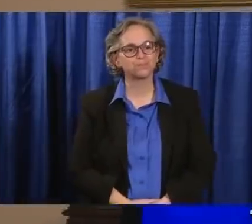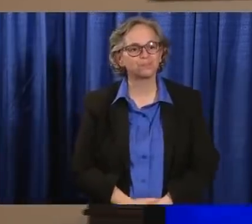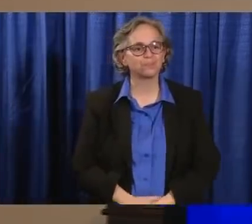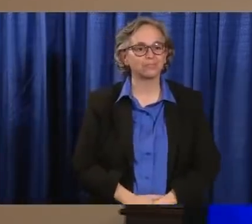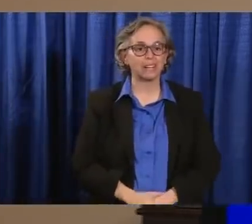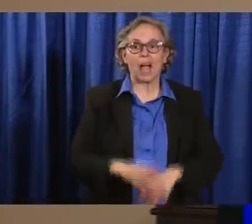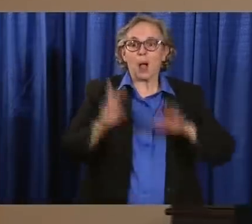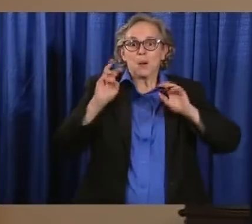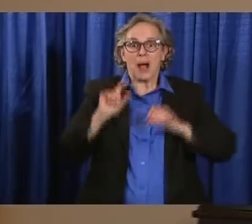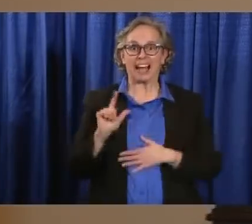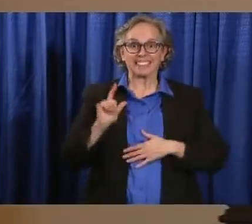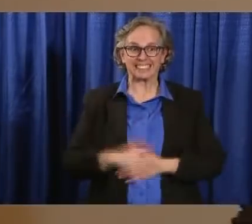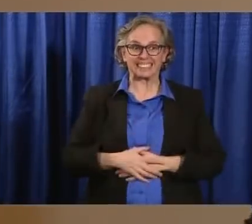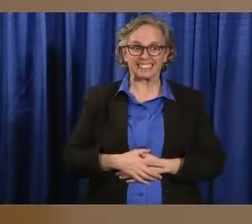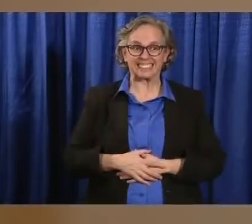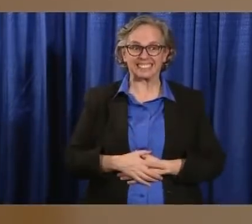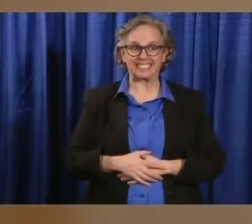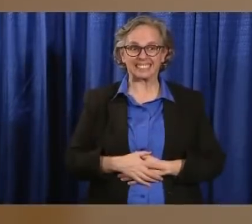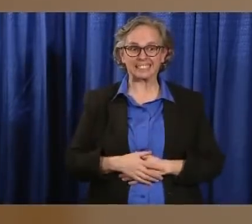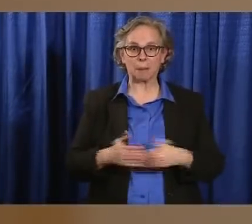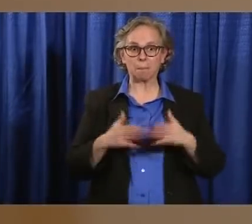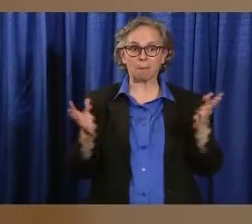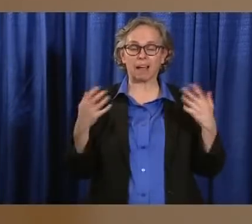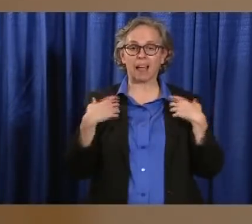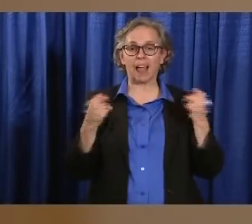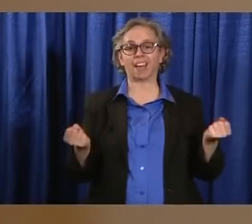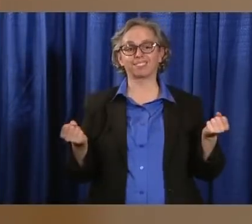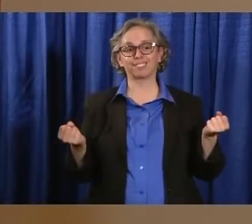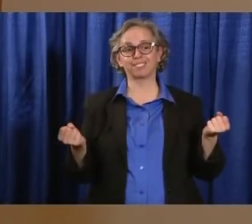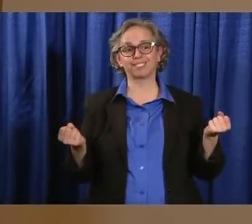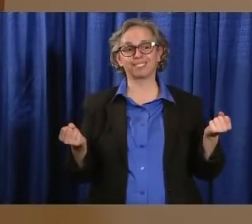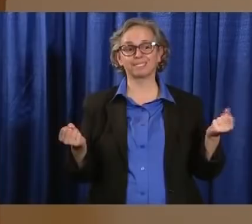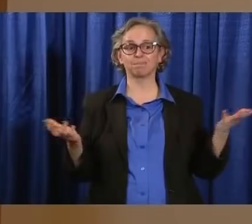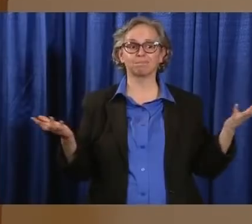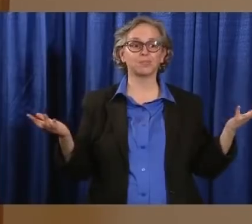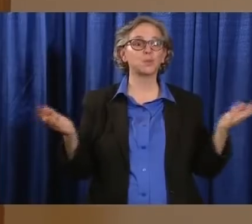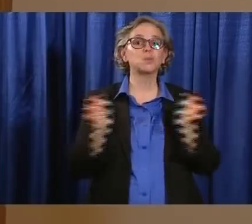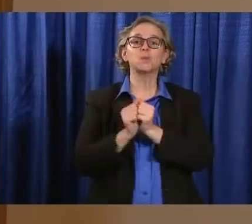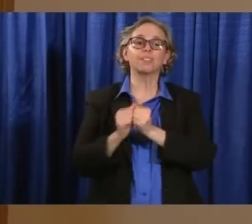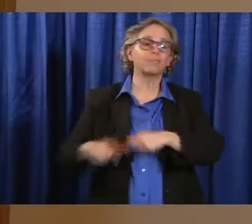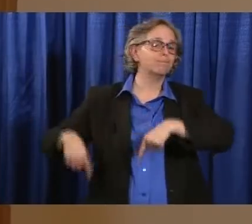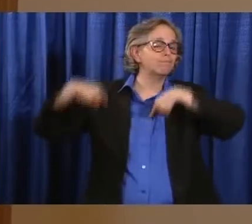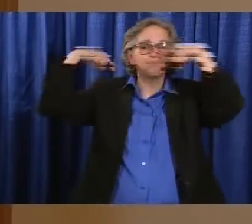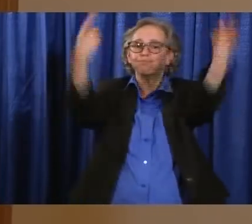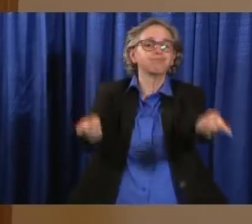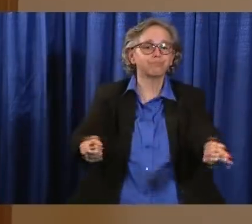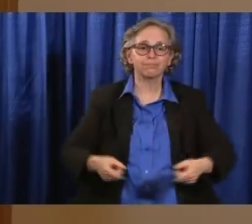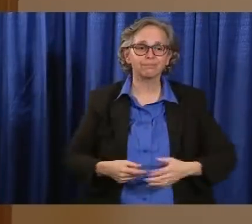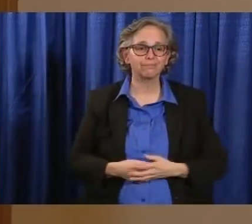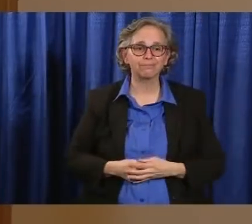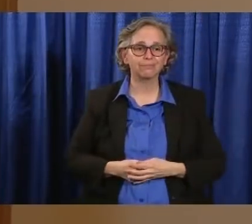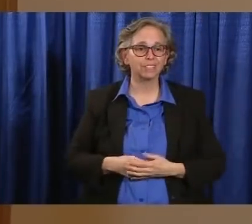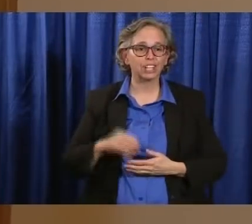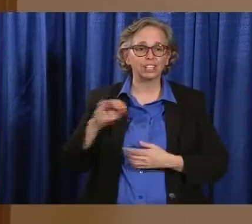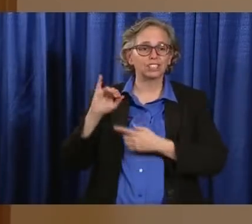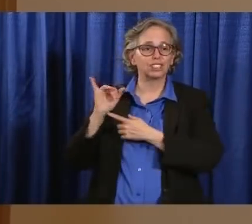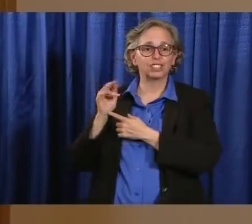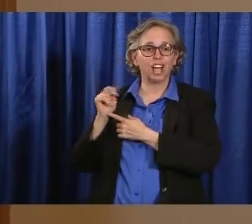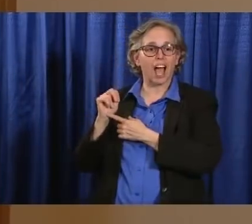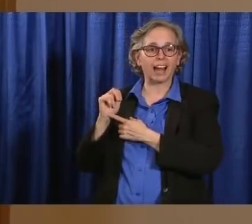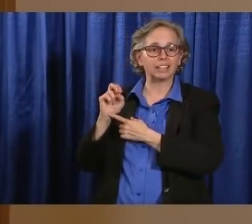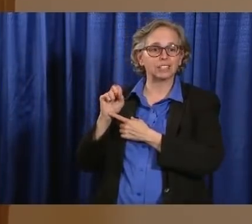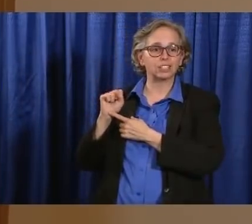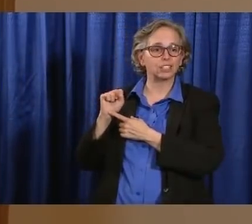Well, public health has been with us since John Snow and cholera way back in